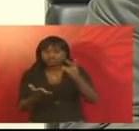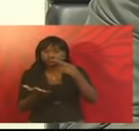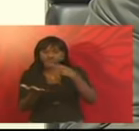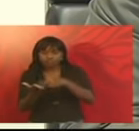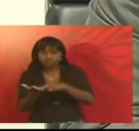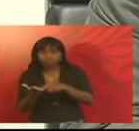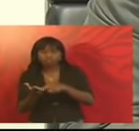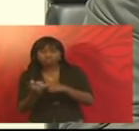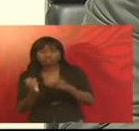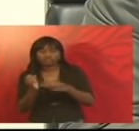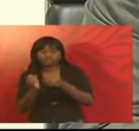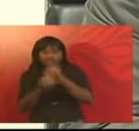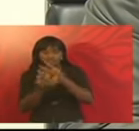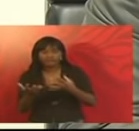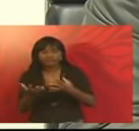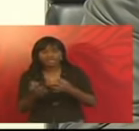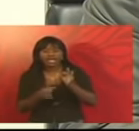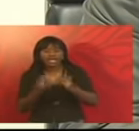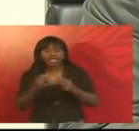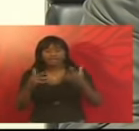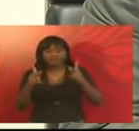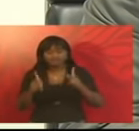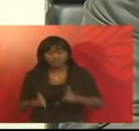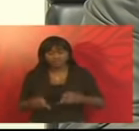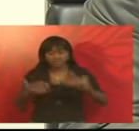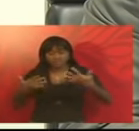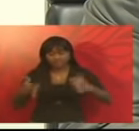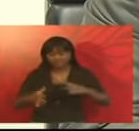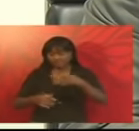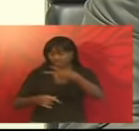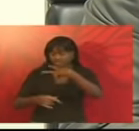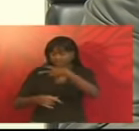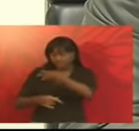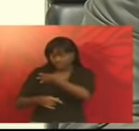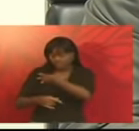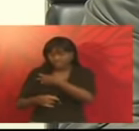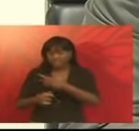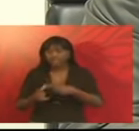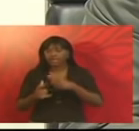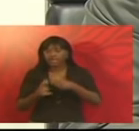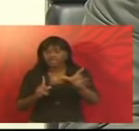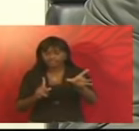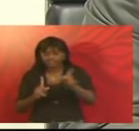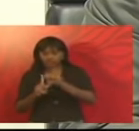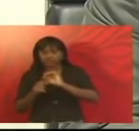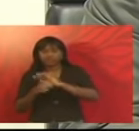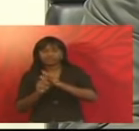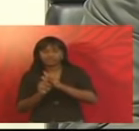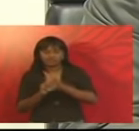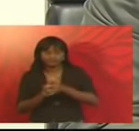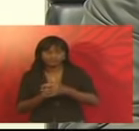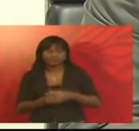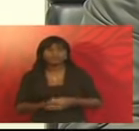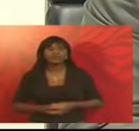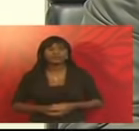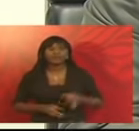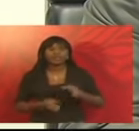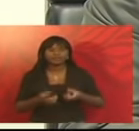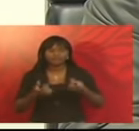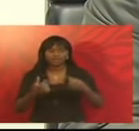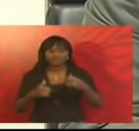COVID-19 infections in somebody who represents their vaccination status as complete. If they come in, they say they're